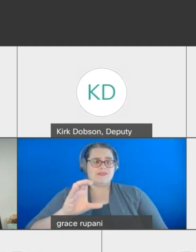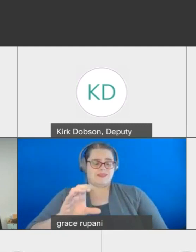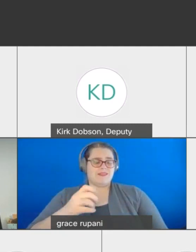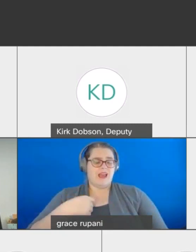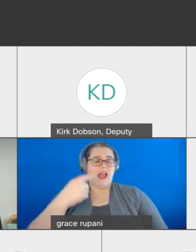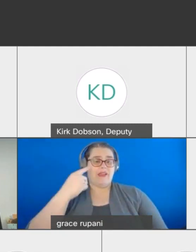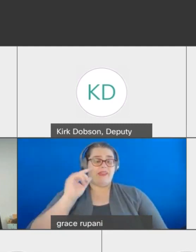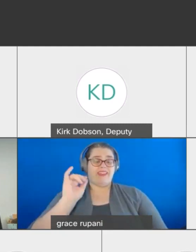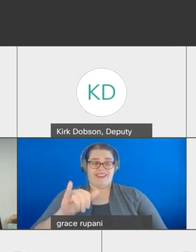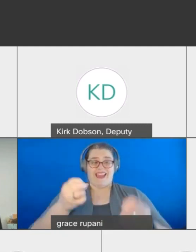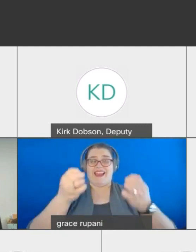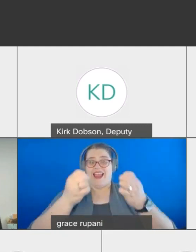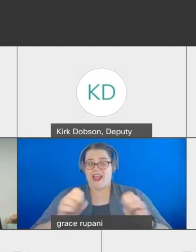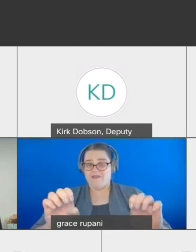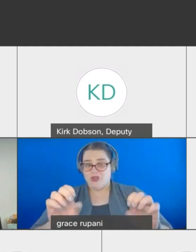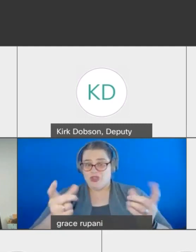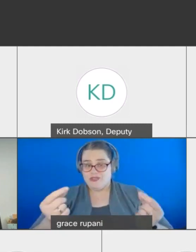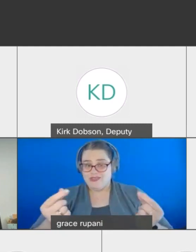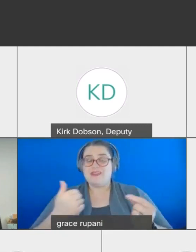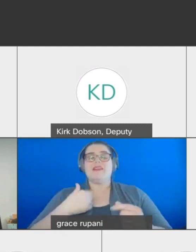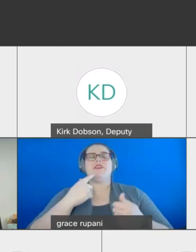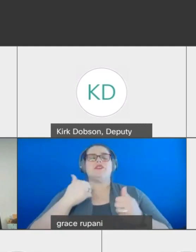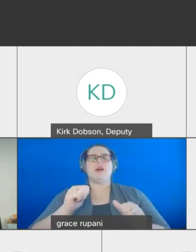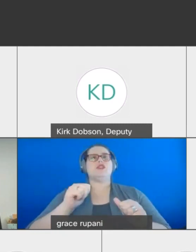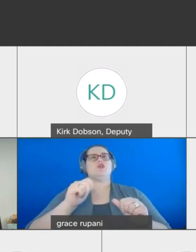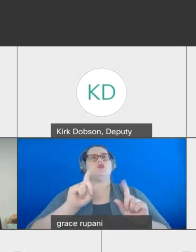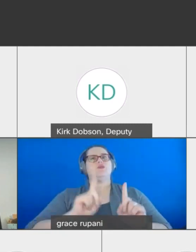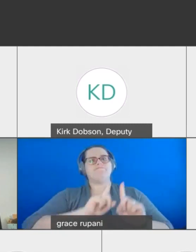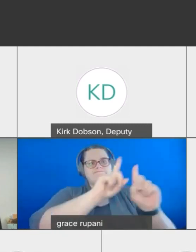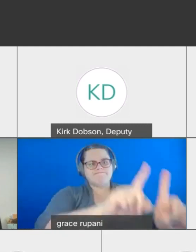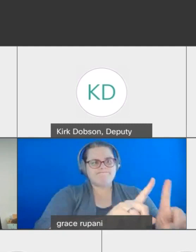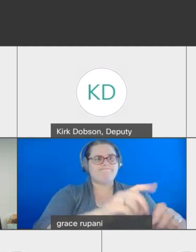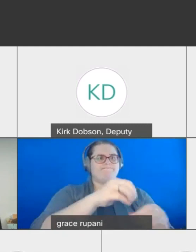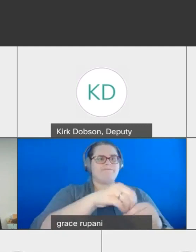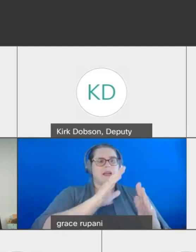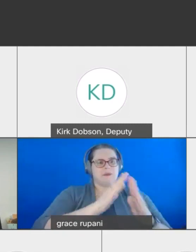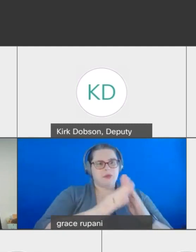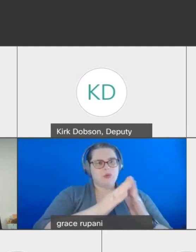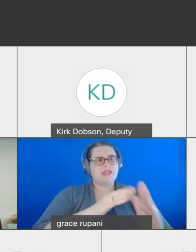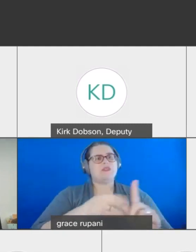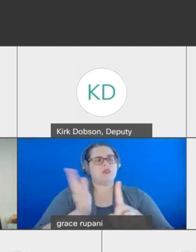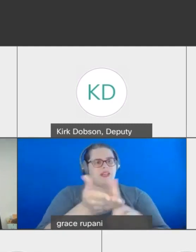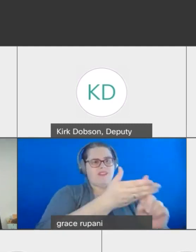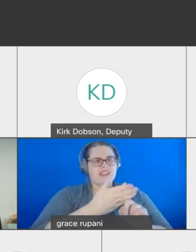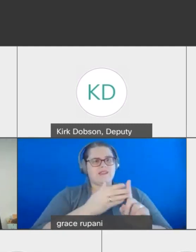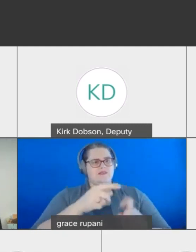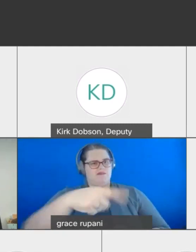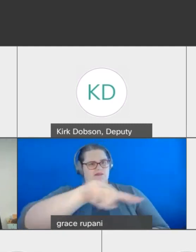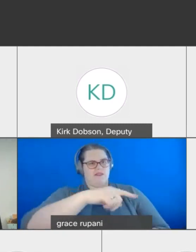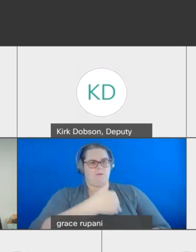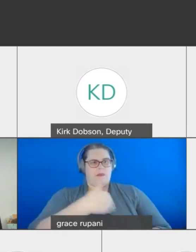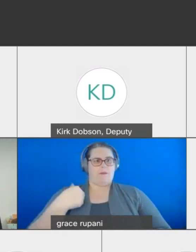get community members into the community to talk to their neighbors about the